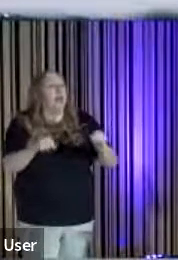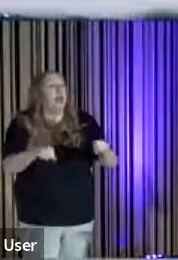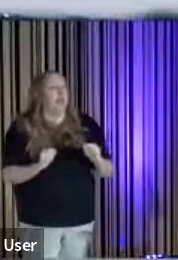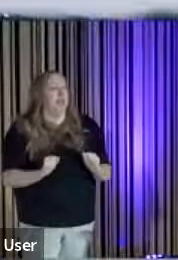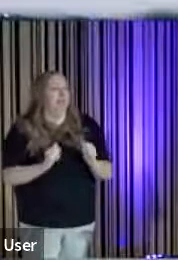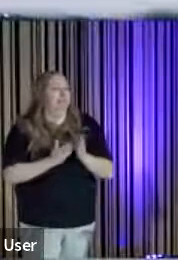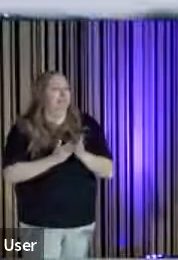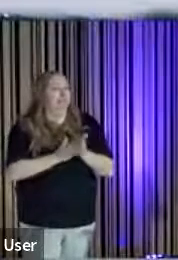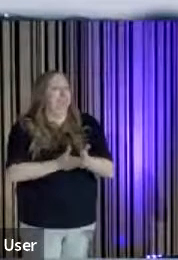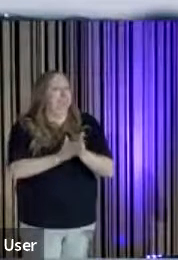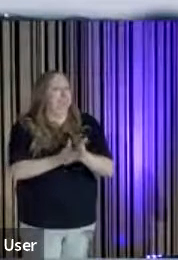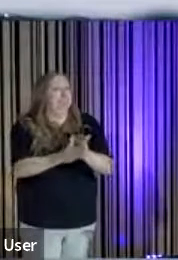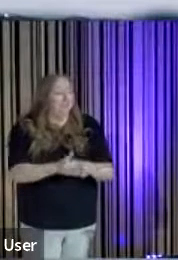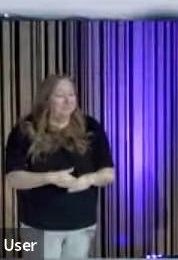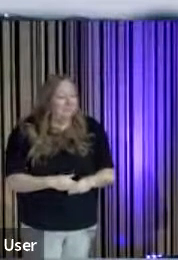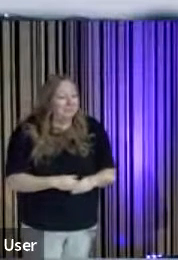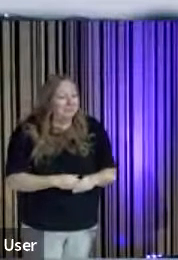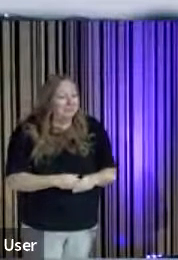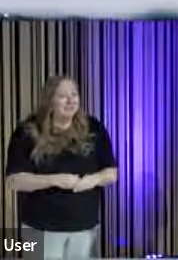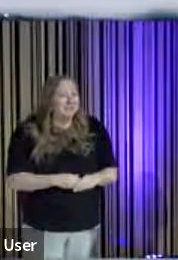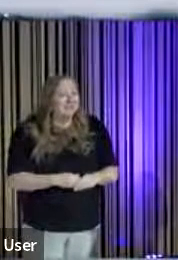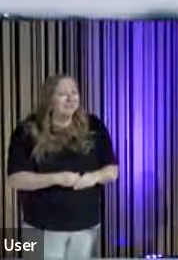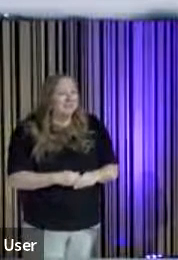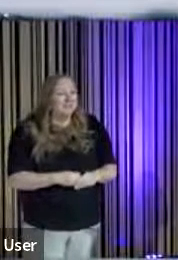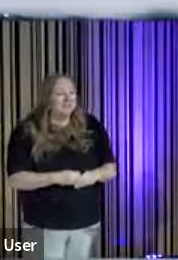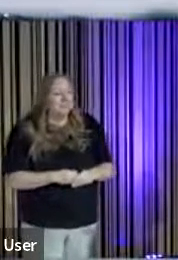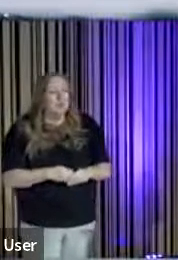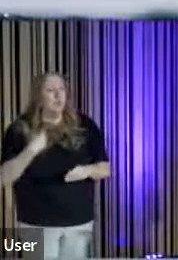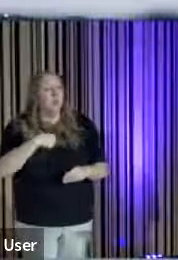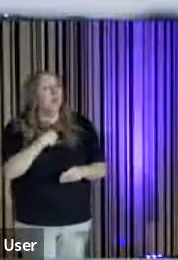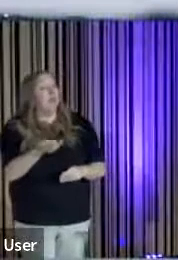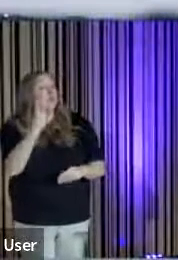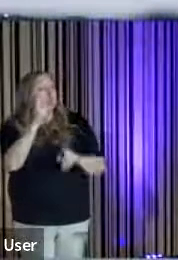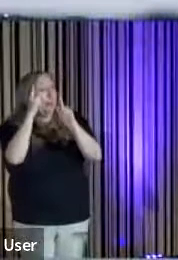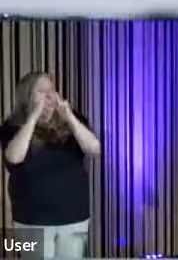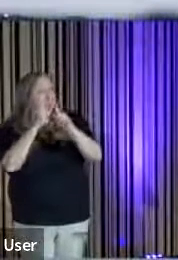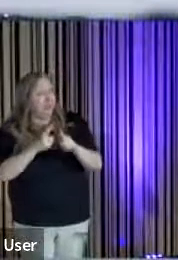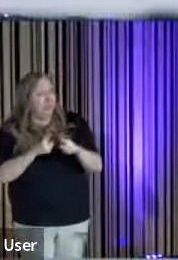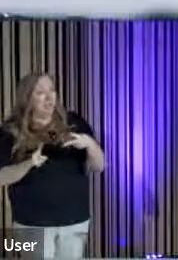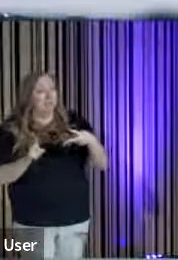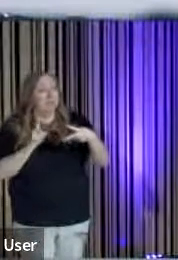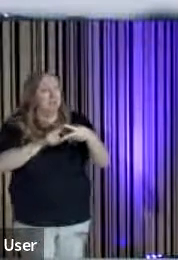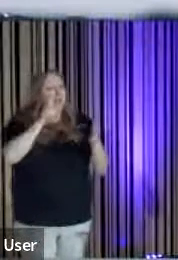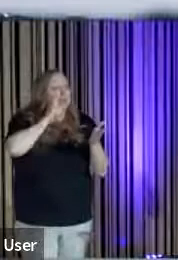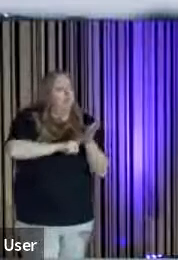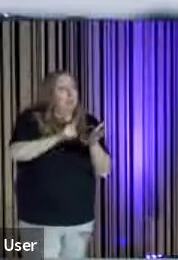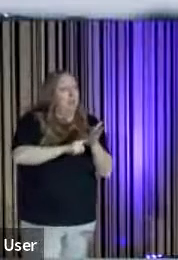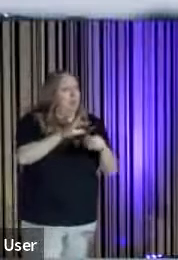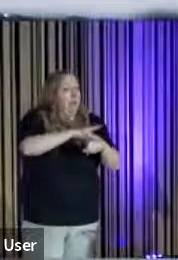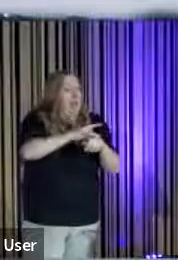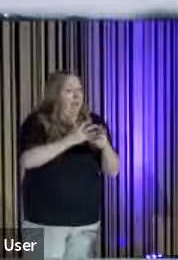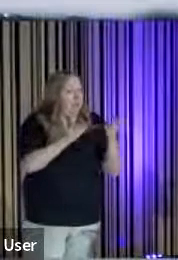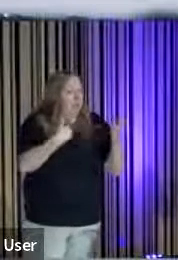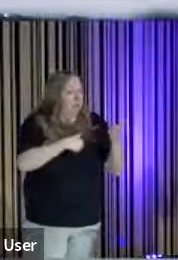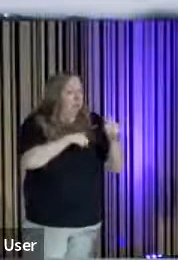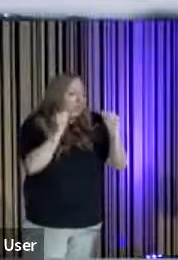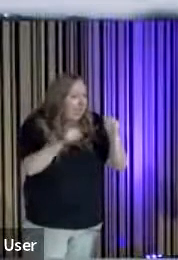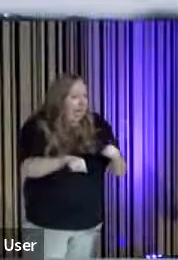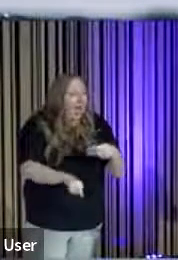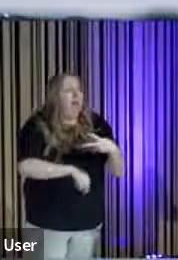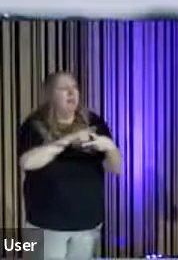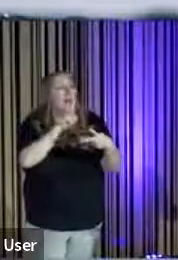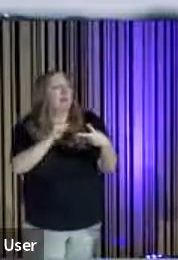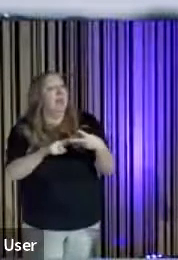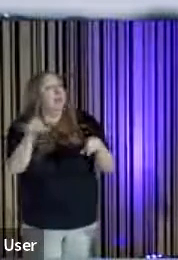way. And there's two missions: is to explore the planet as much as we can, and to share this scientific knowledge